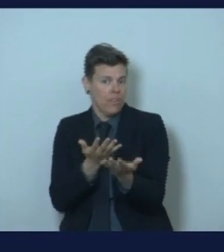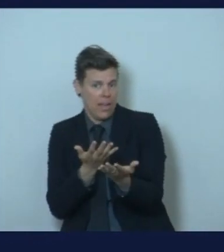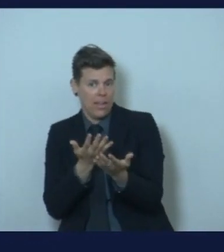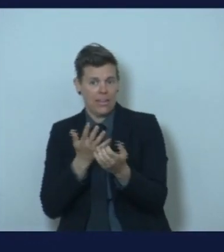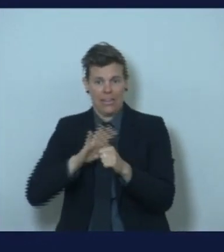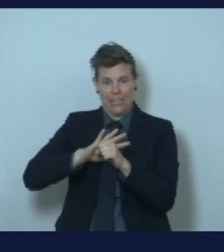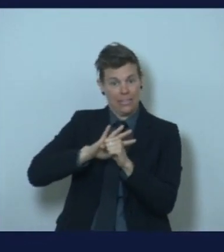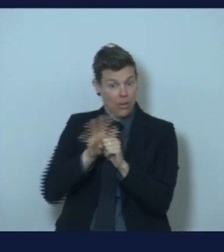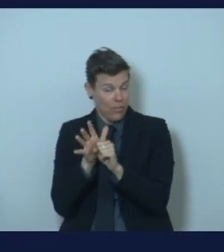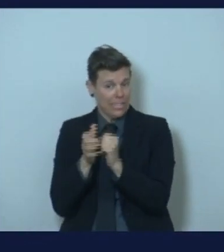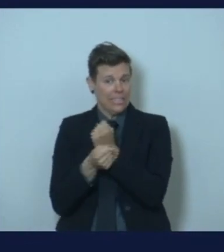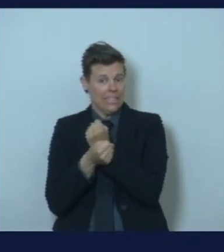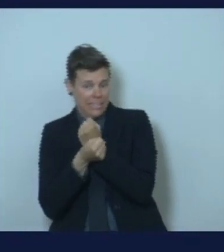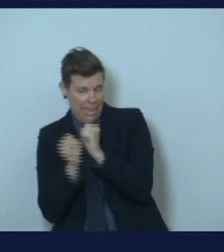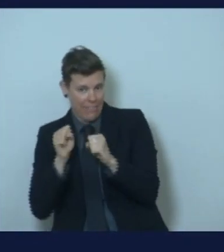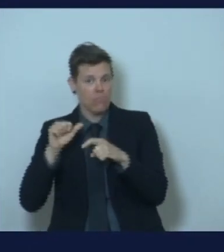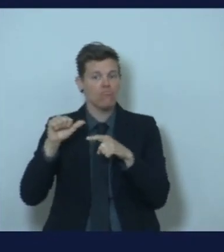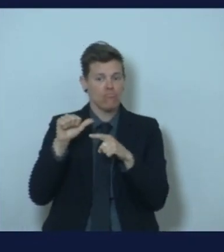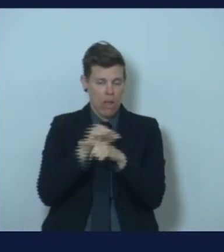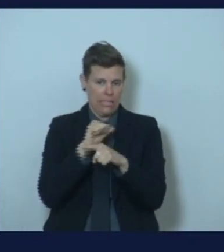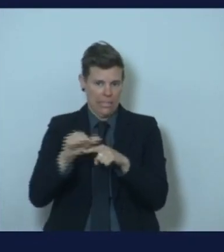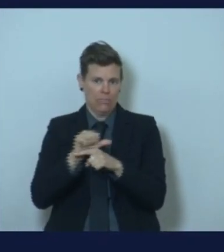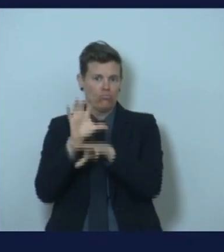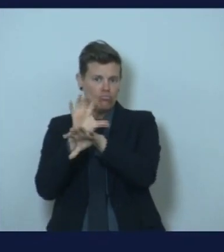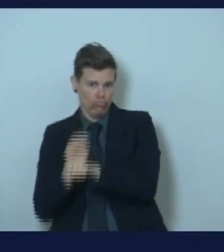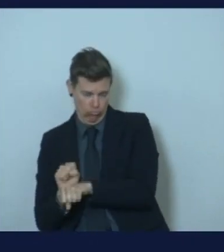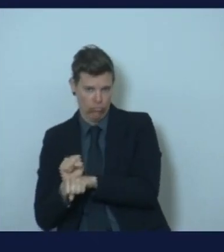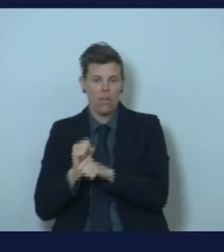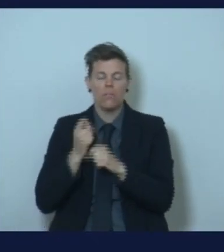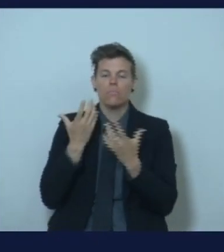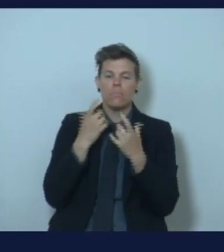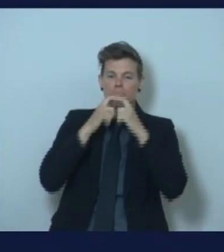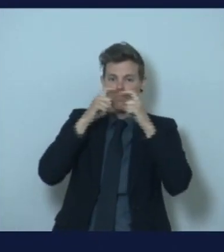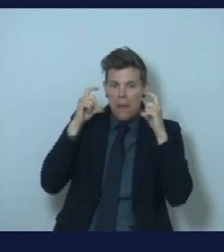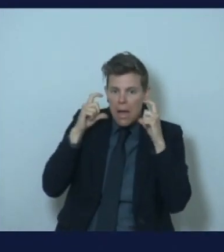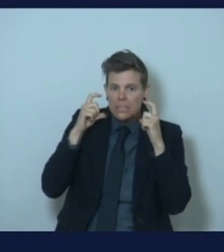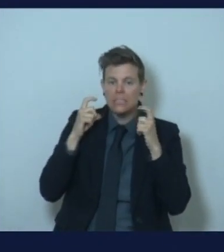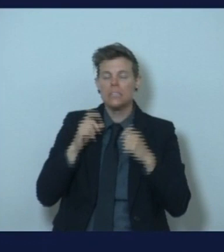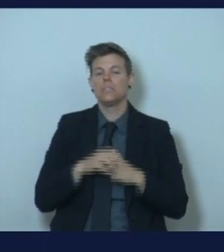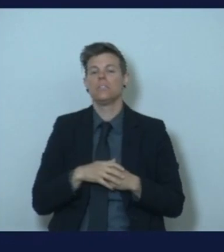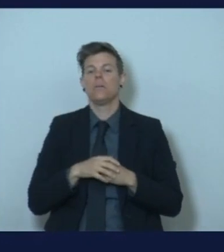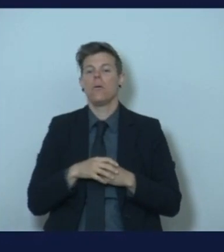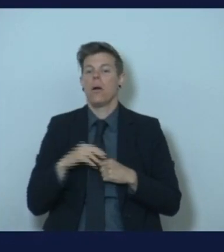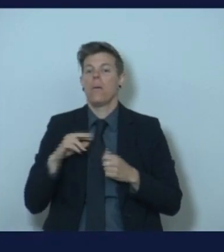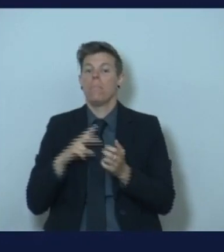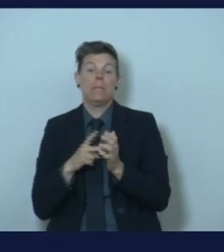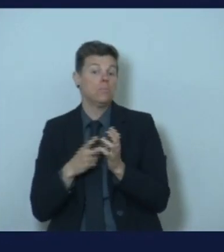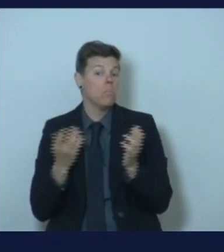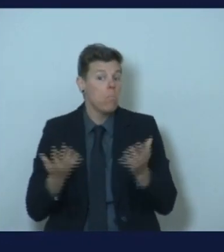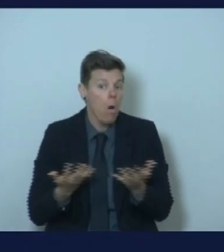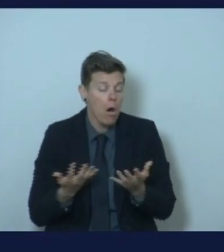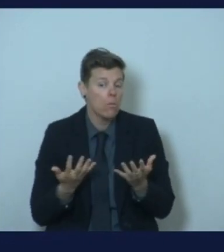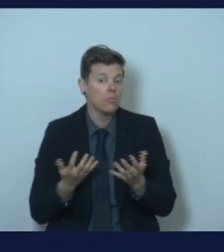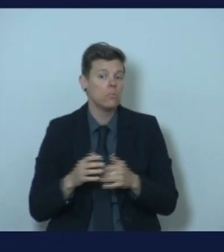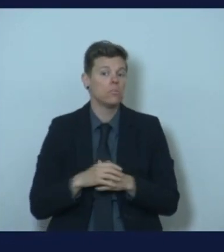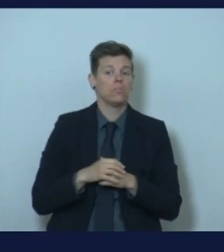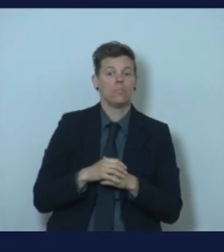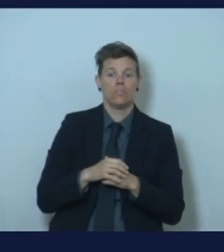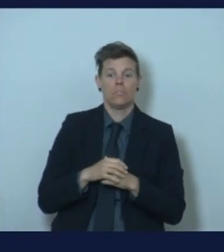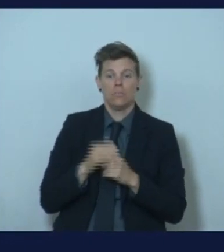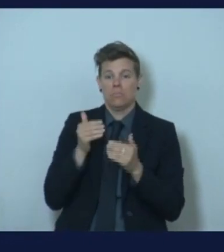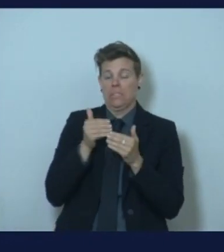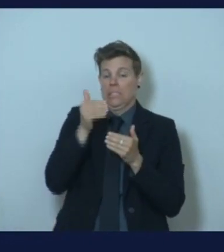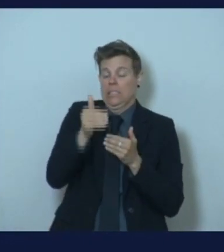that we are on track for a June 1st dine-in for restaurants